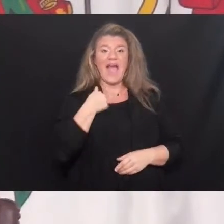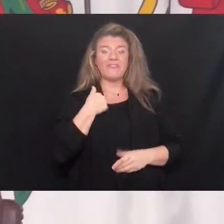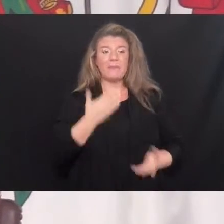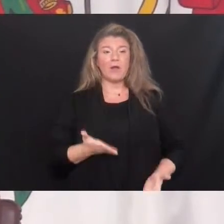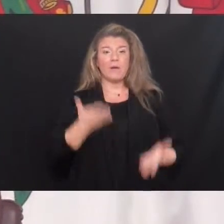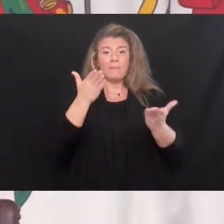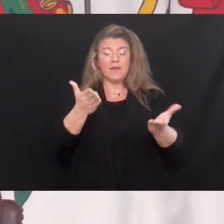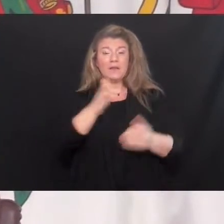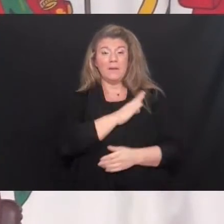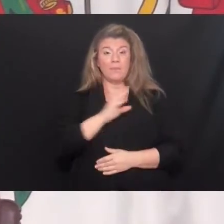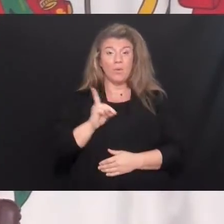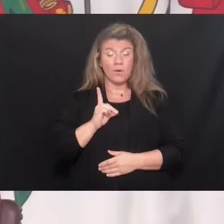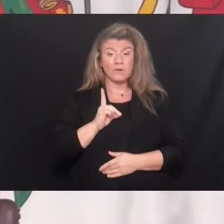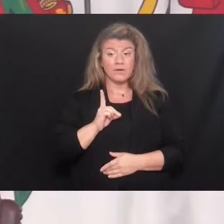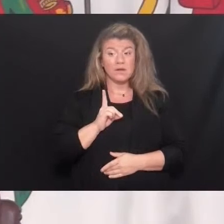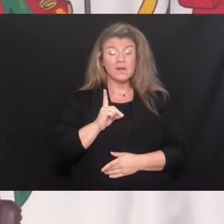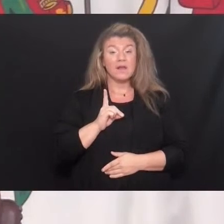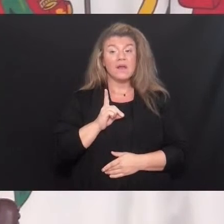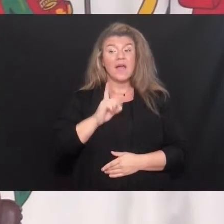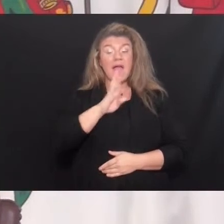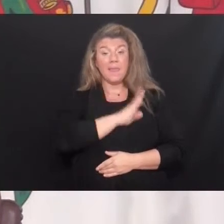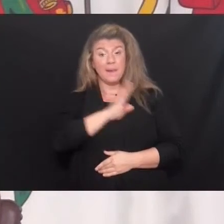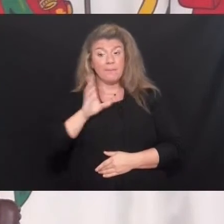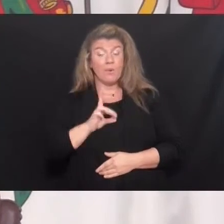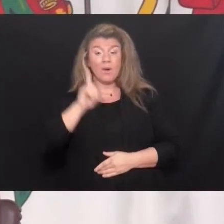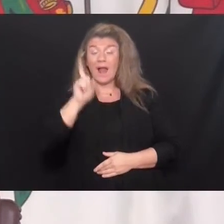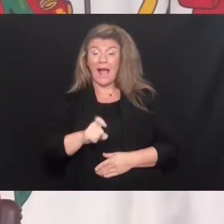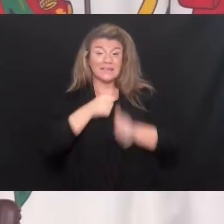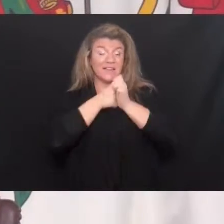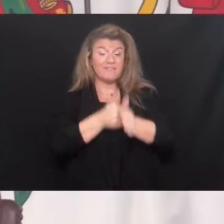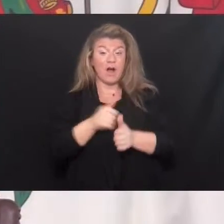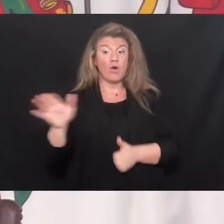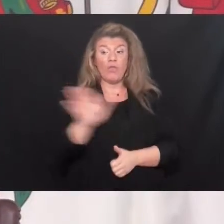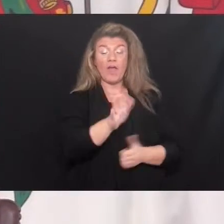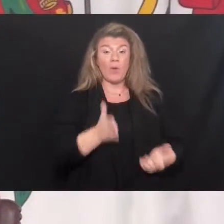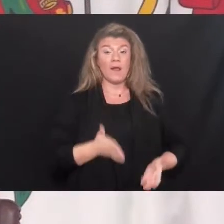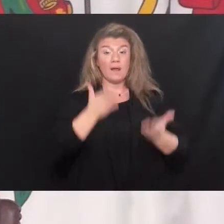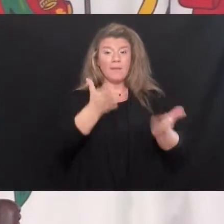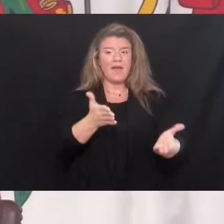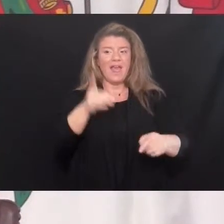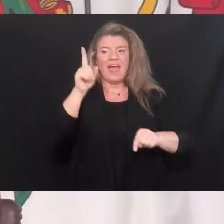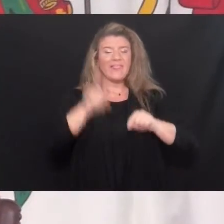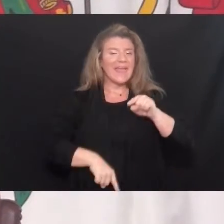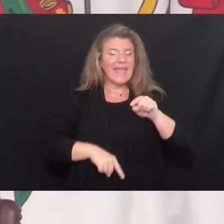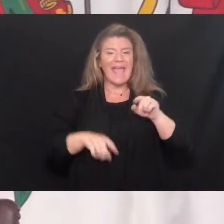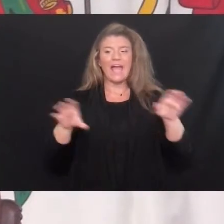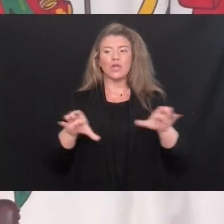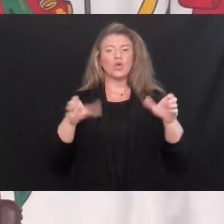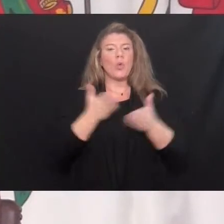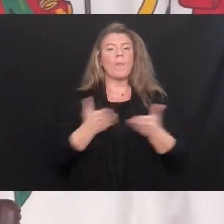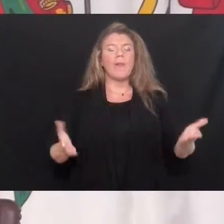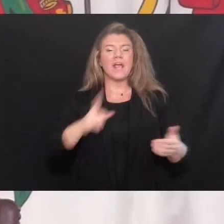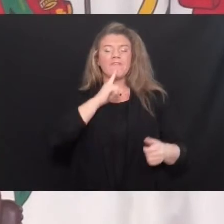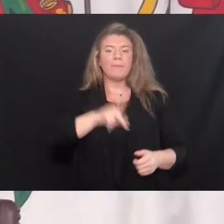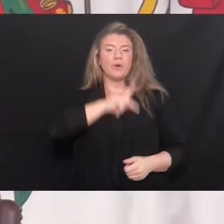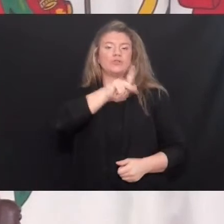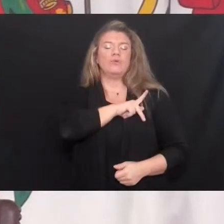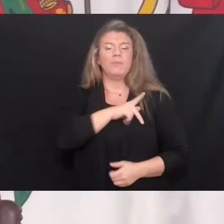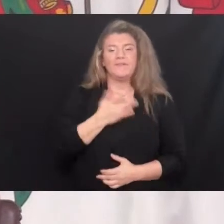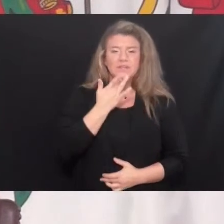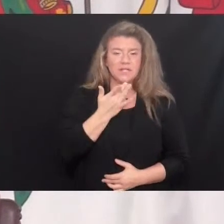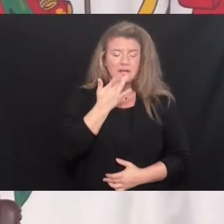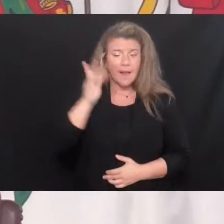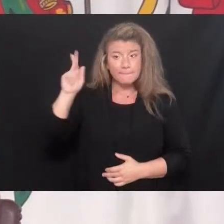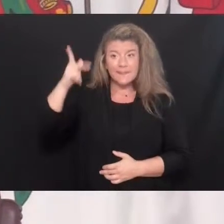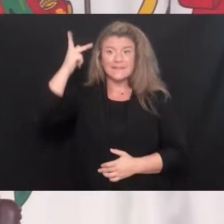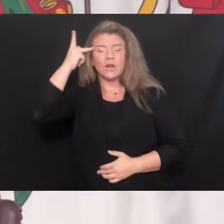the board, and the board absolutely has to listen to that recommendation, and they can't do things for personal preference or